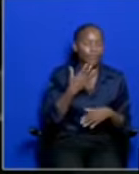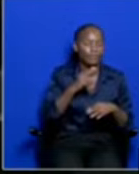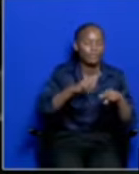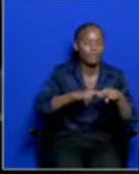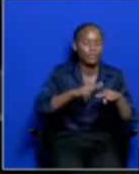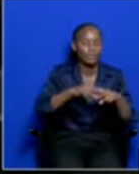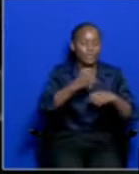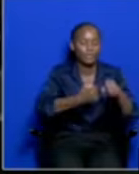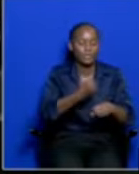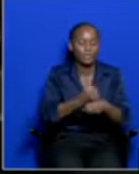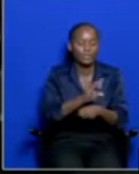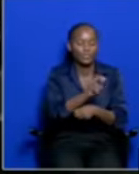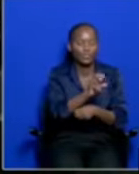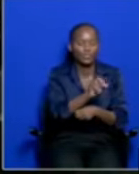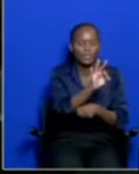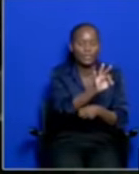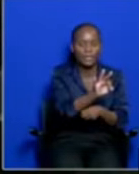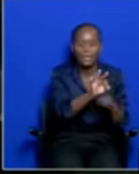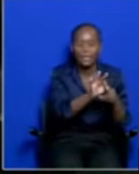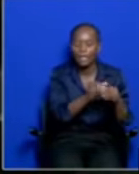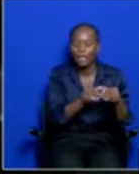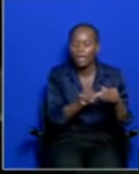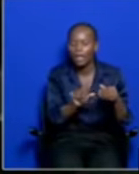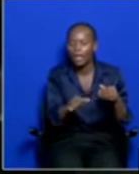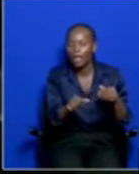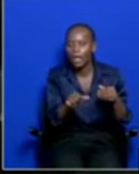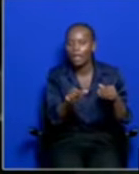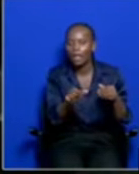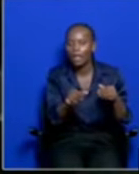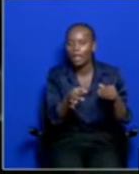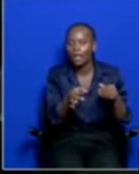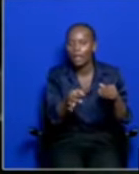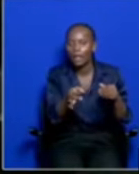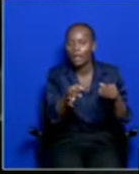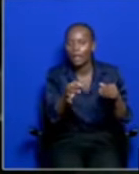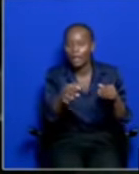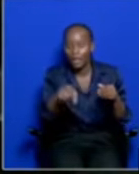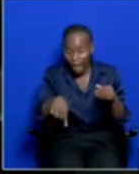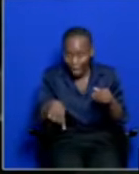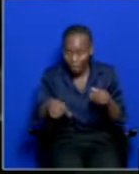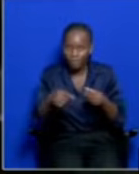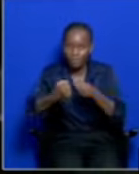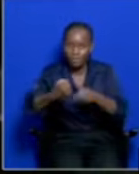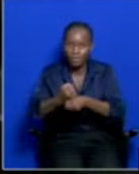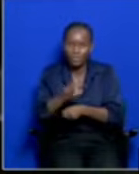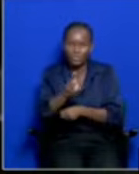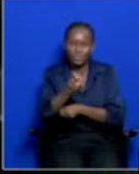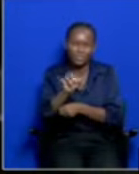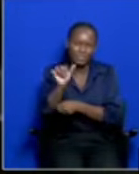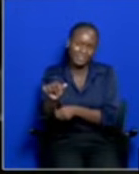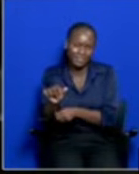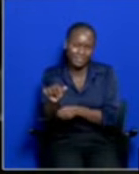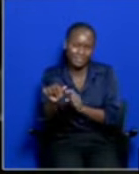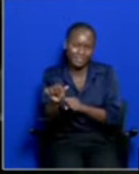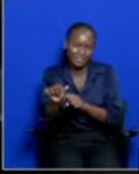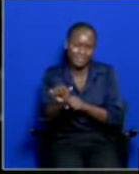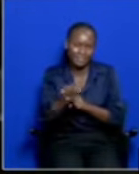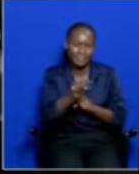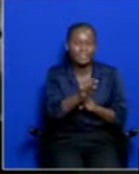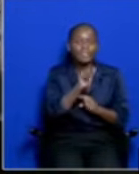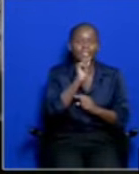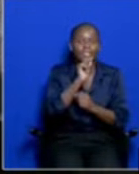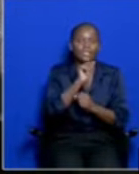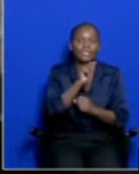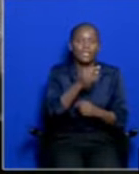I don't know, maybe I see it differently. The statements you have from the owner and the truck driver and the two